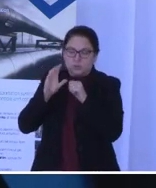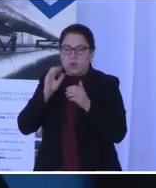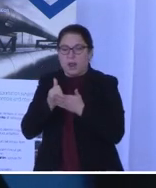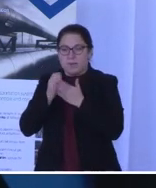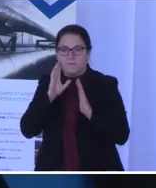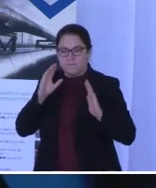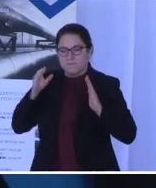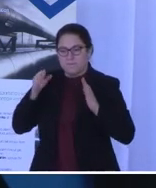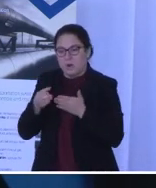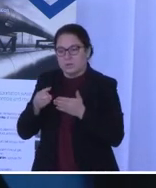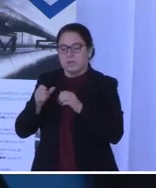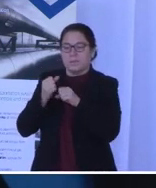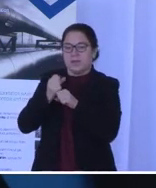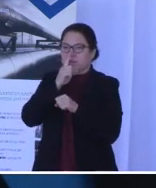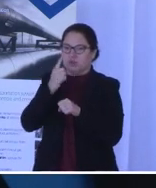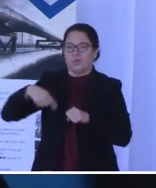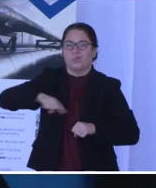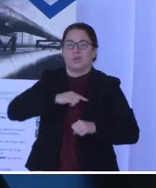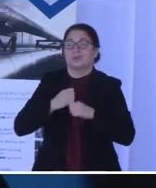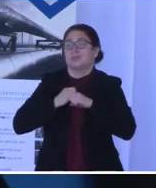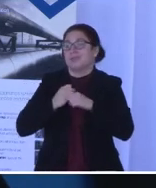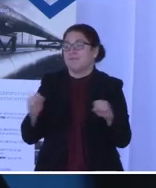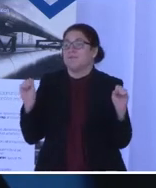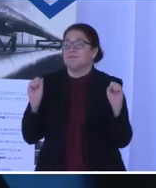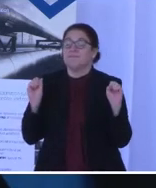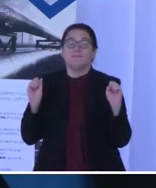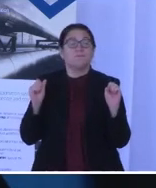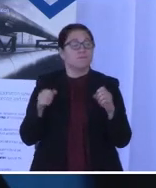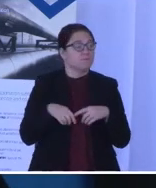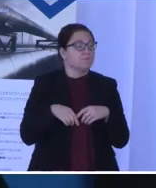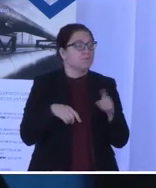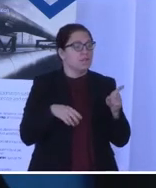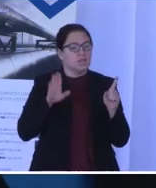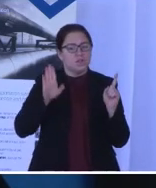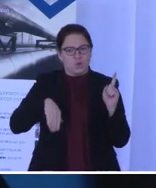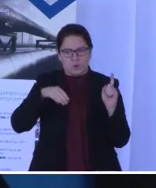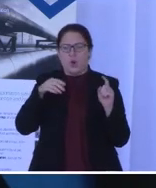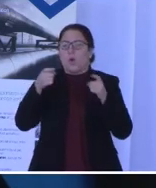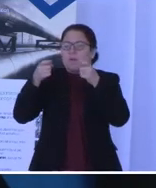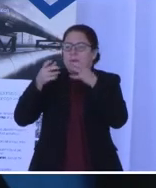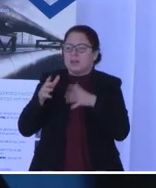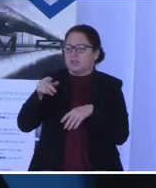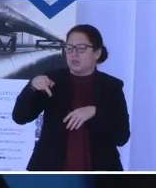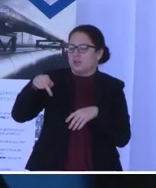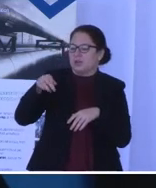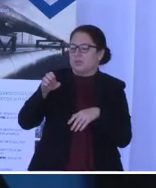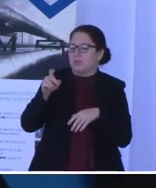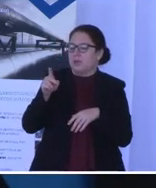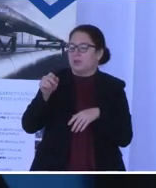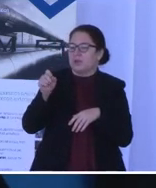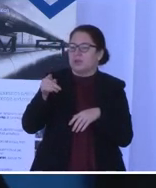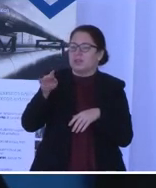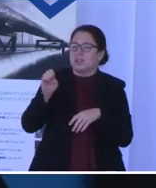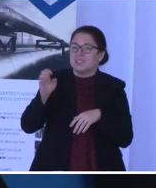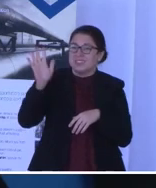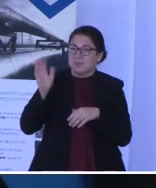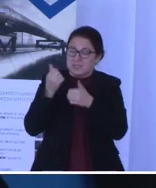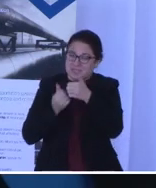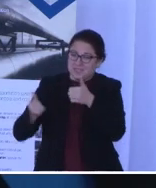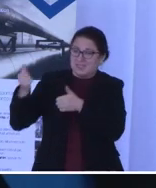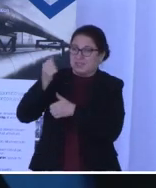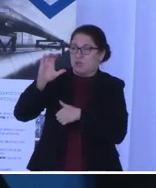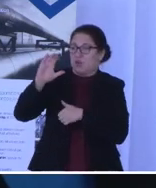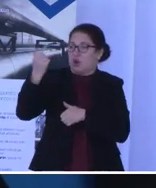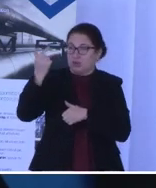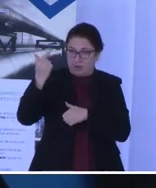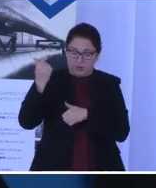us safe. As many of you know, Administrator Pekoske is a former Vice Commandant of the U.S. Coast Guard and